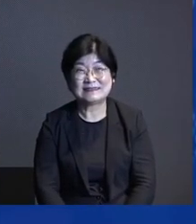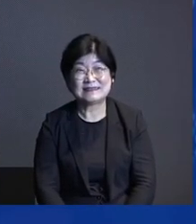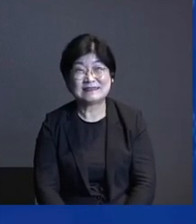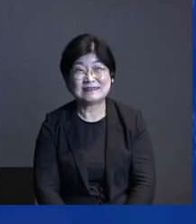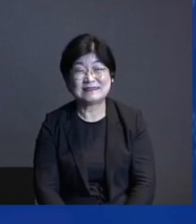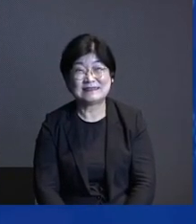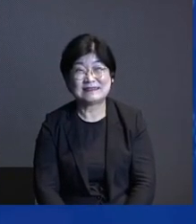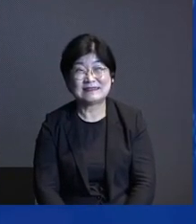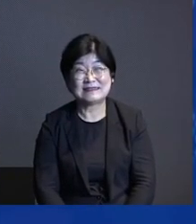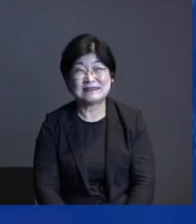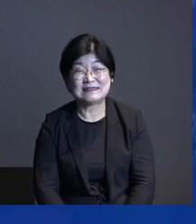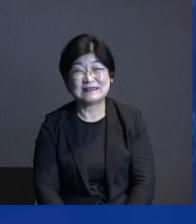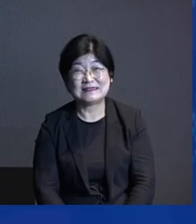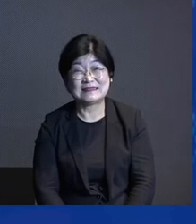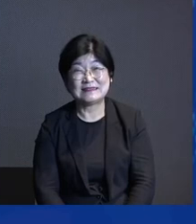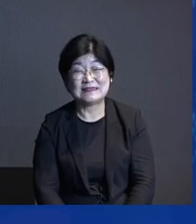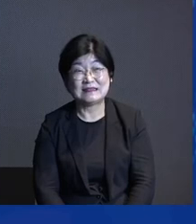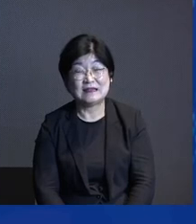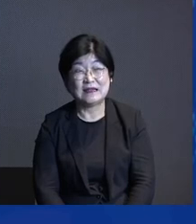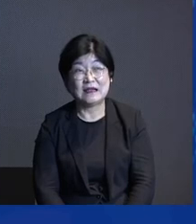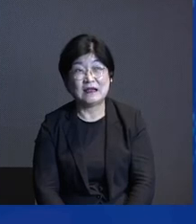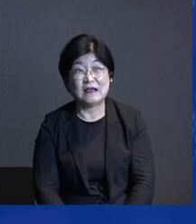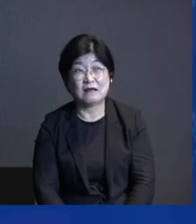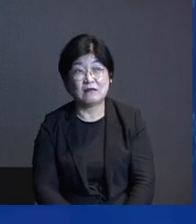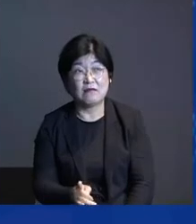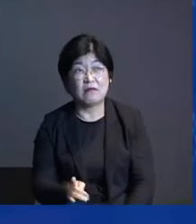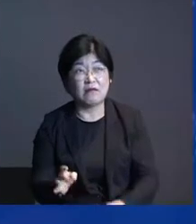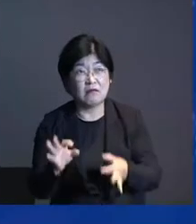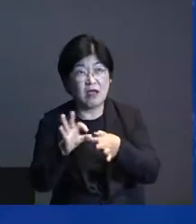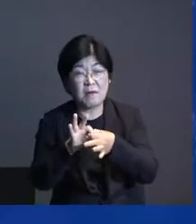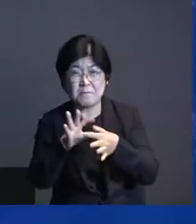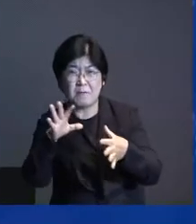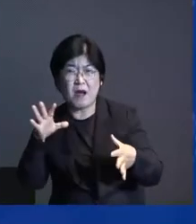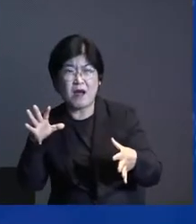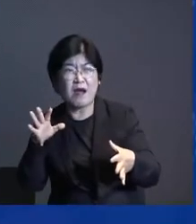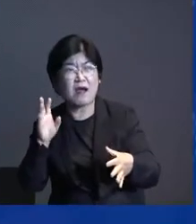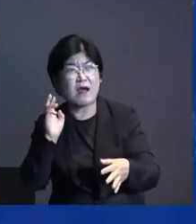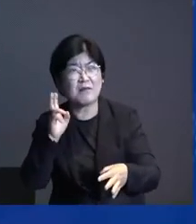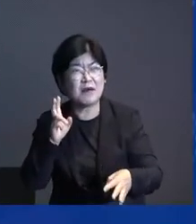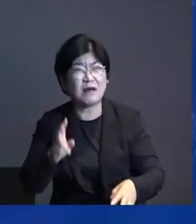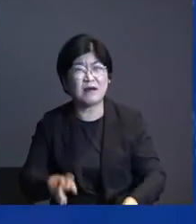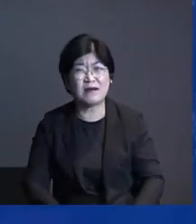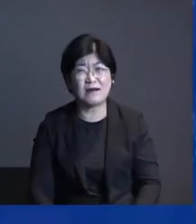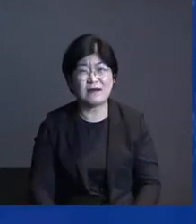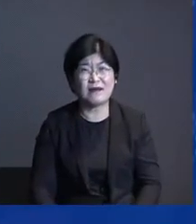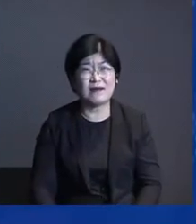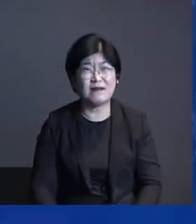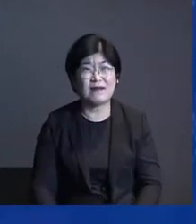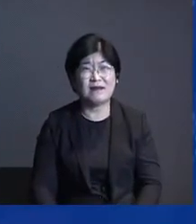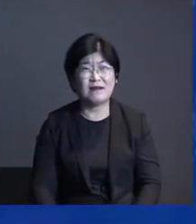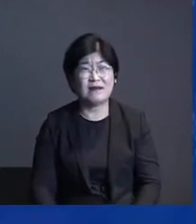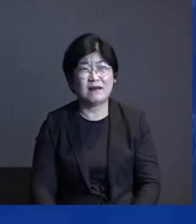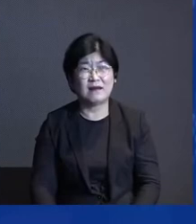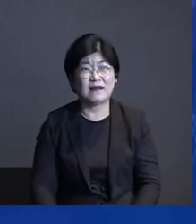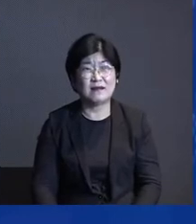Or maybe she's gone now. Maybe we can hear from Professor Sarobon.